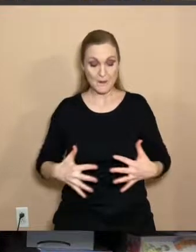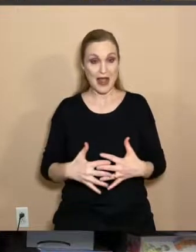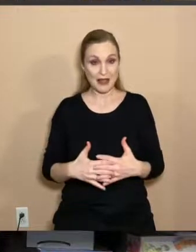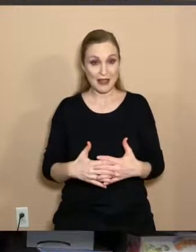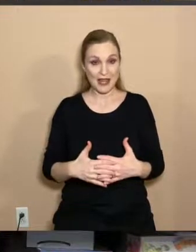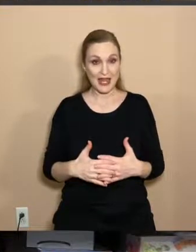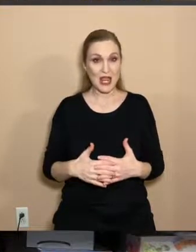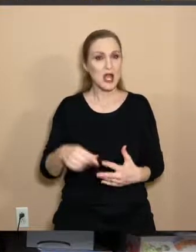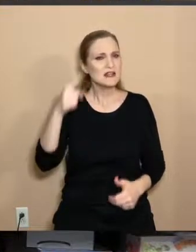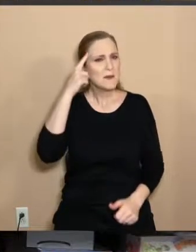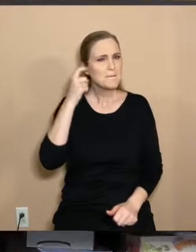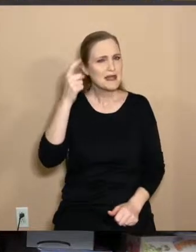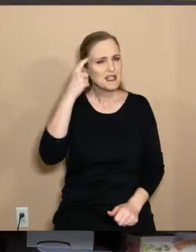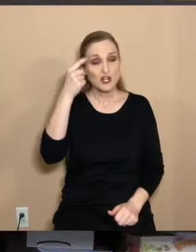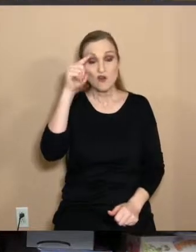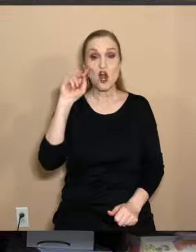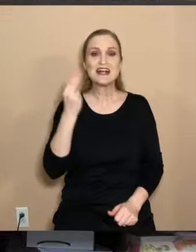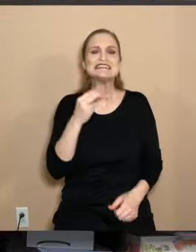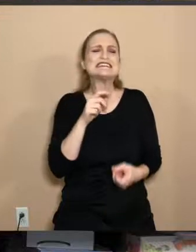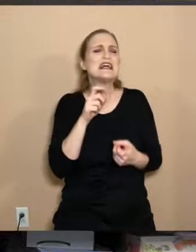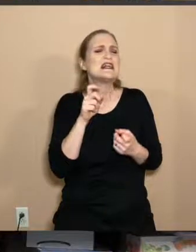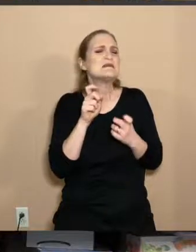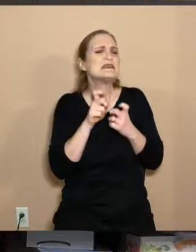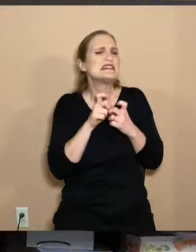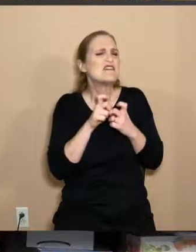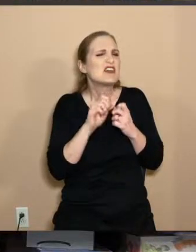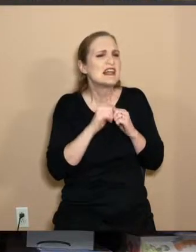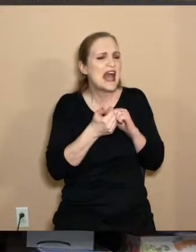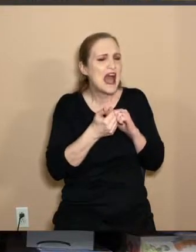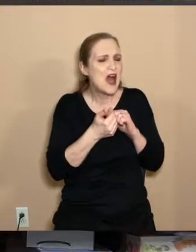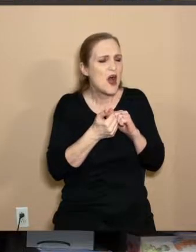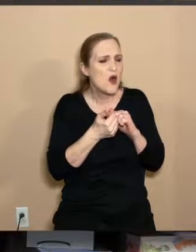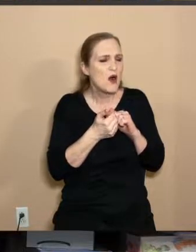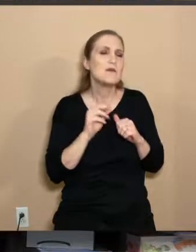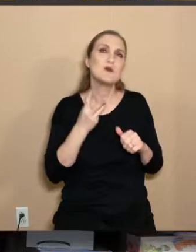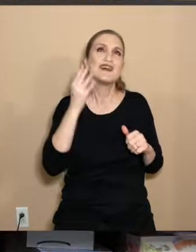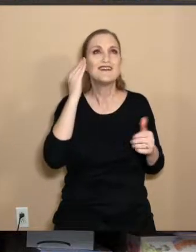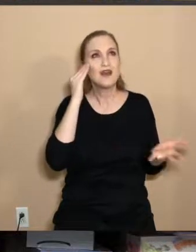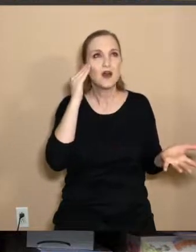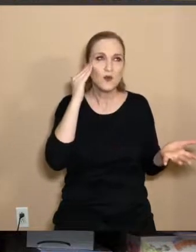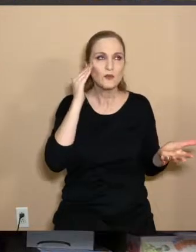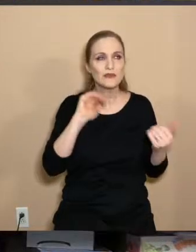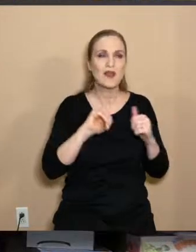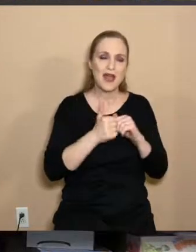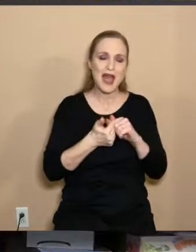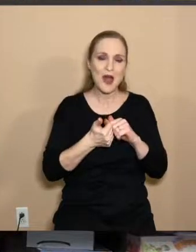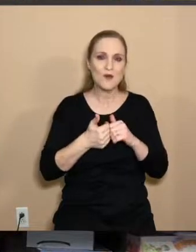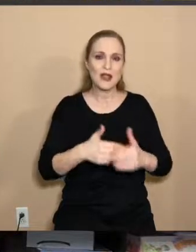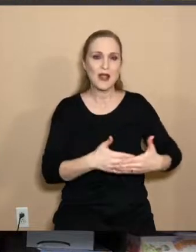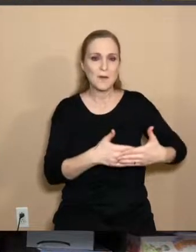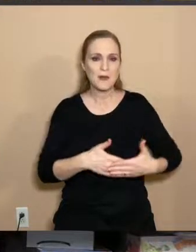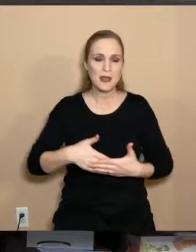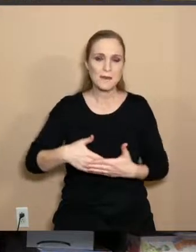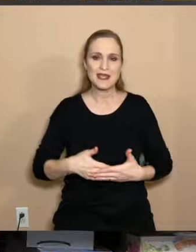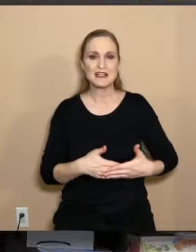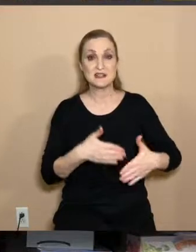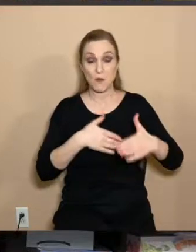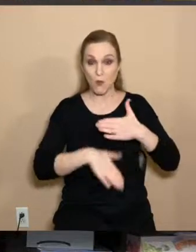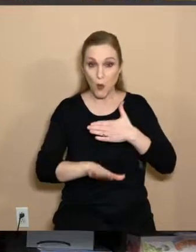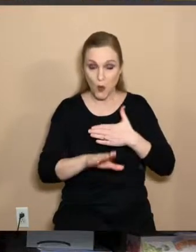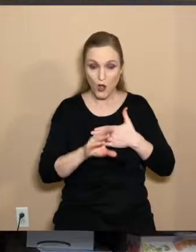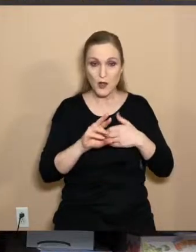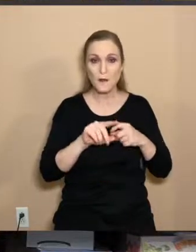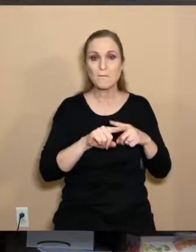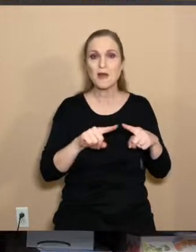it's a mystery to us exactly how we can know the mechanics of how a baby is